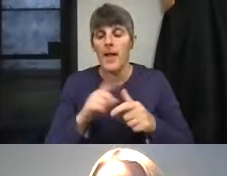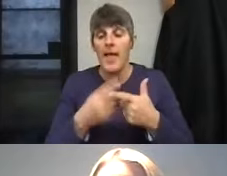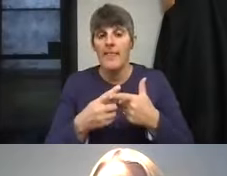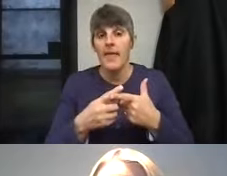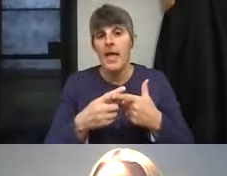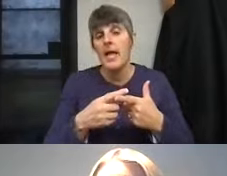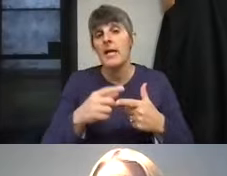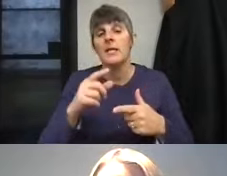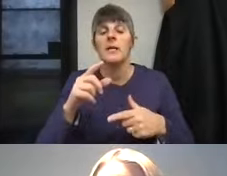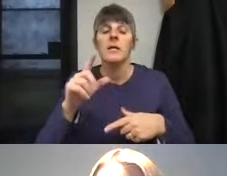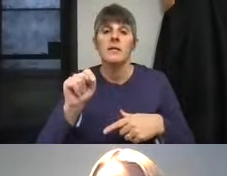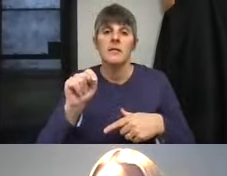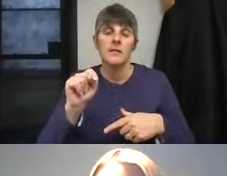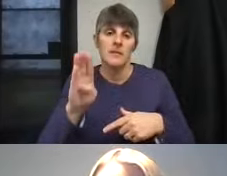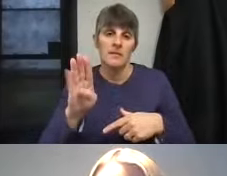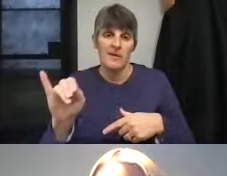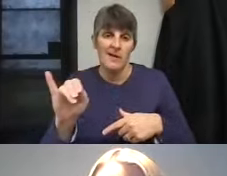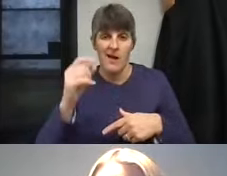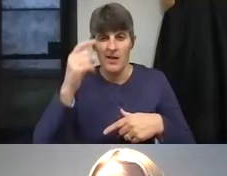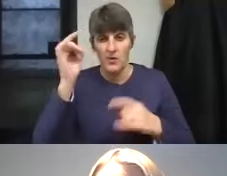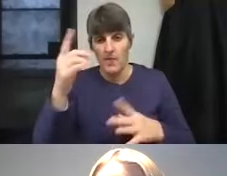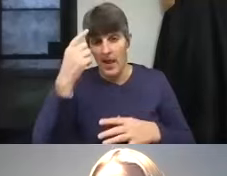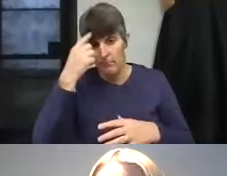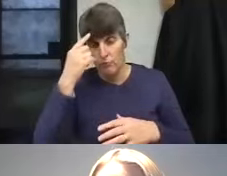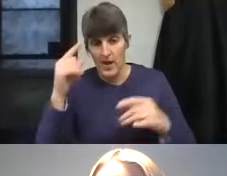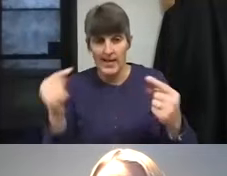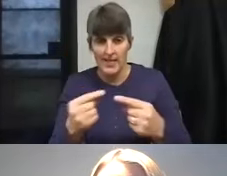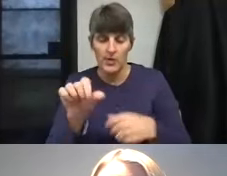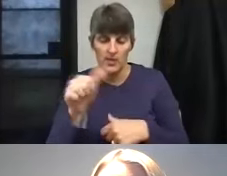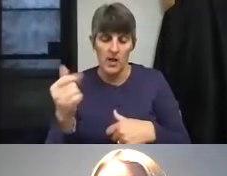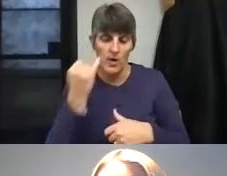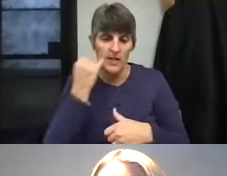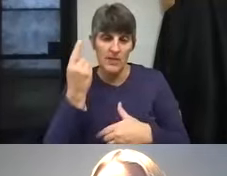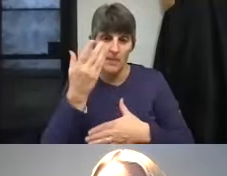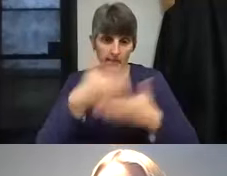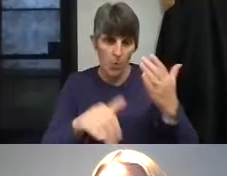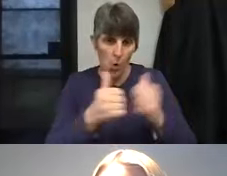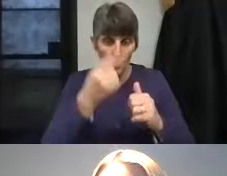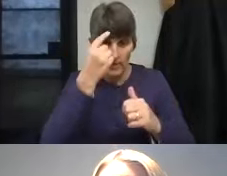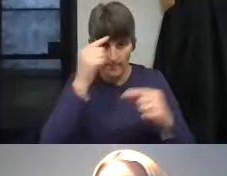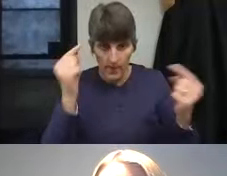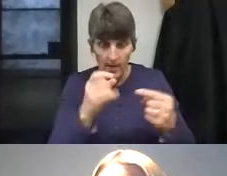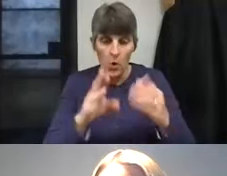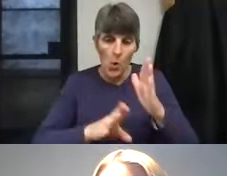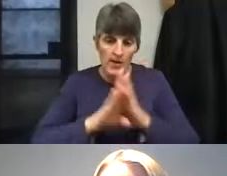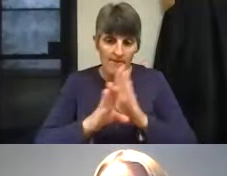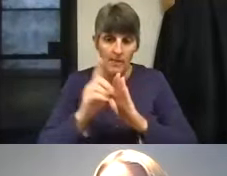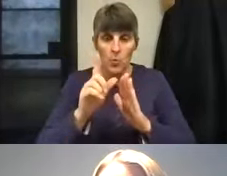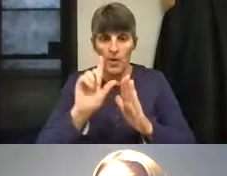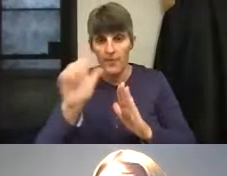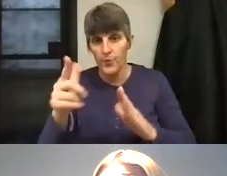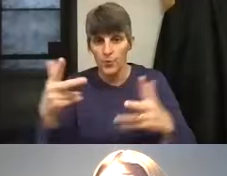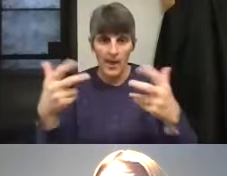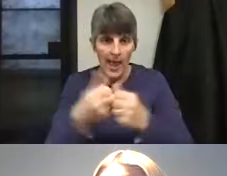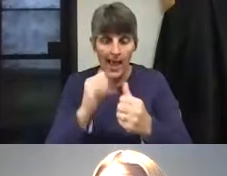traumatic brain injury is sort of the other big one if somebody has been born with a brain injury or develops one through an